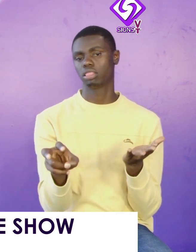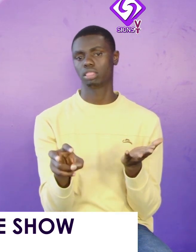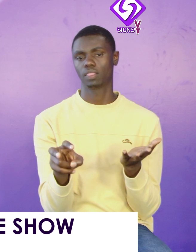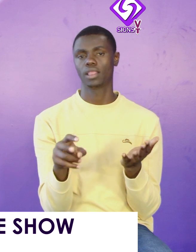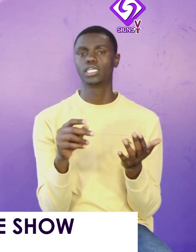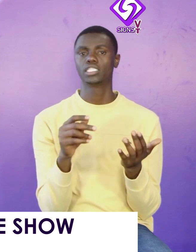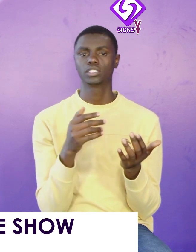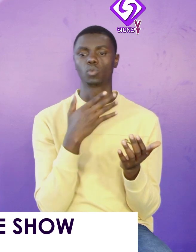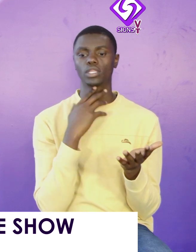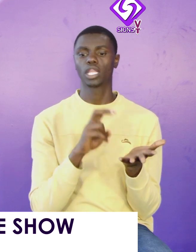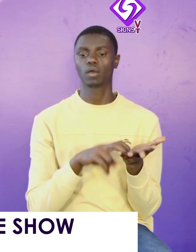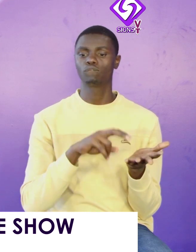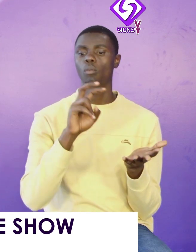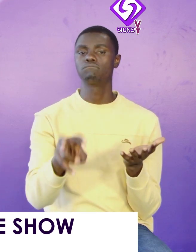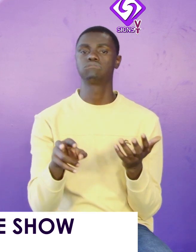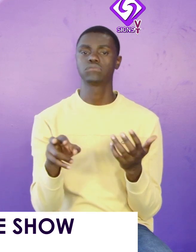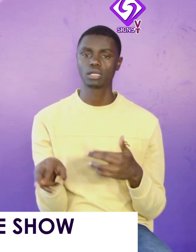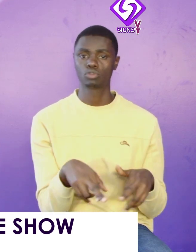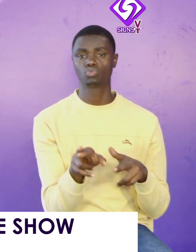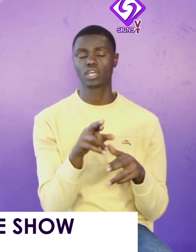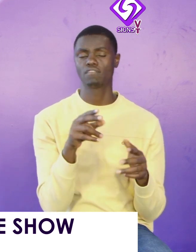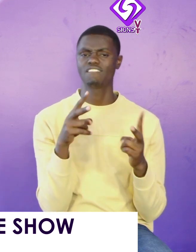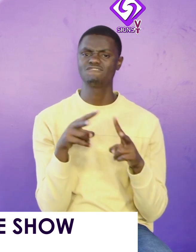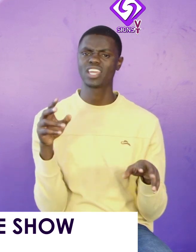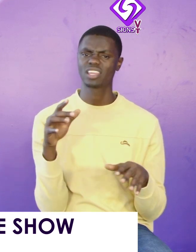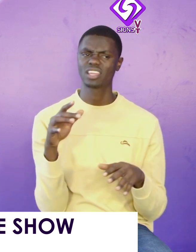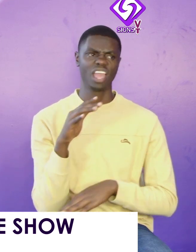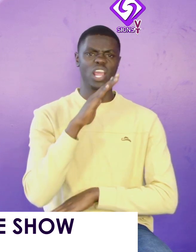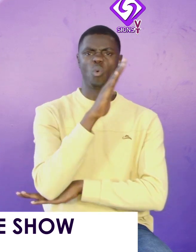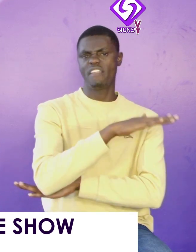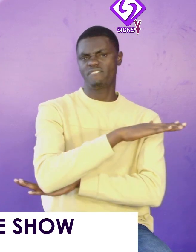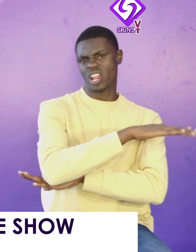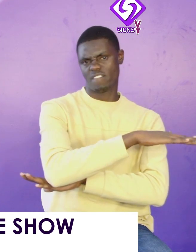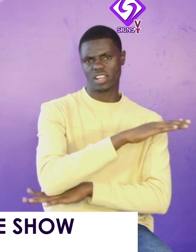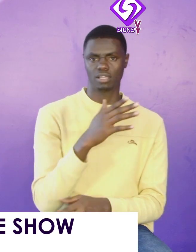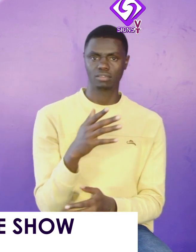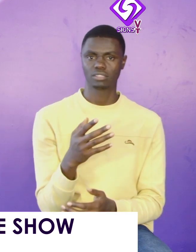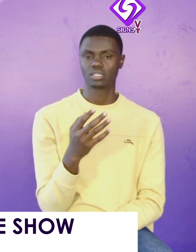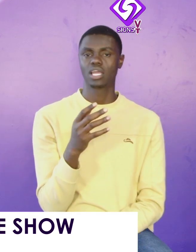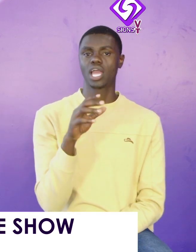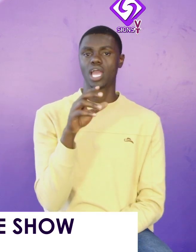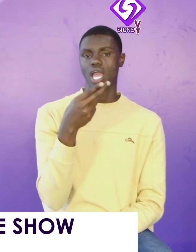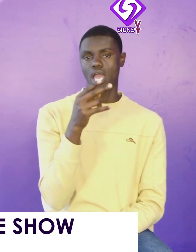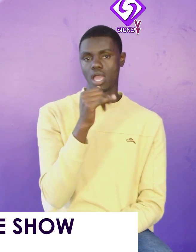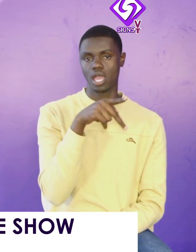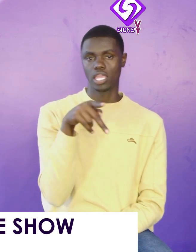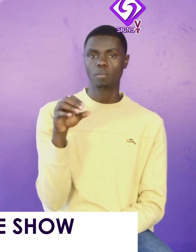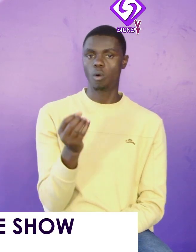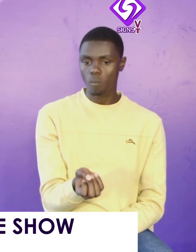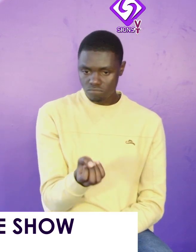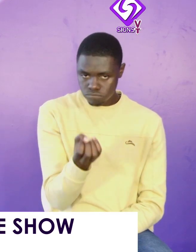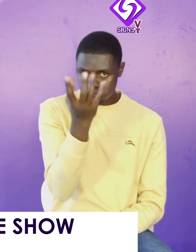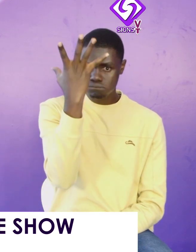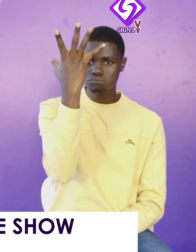was headed to the river very early, was it late in the evening, a hippo came out.